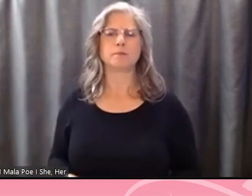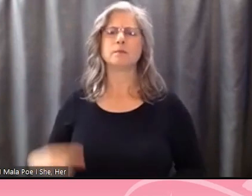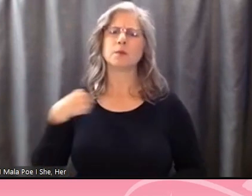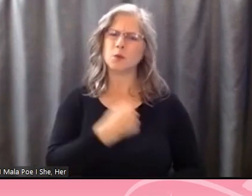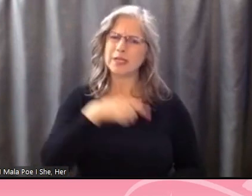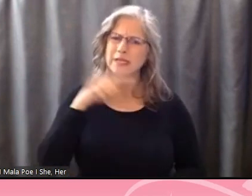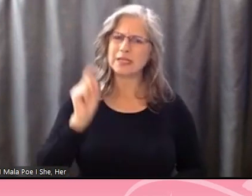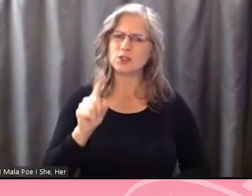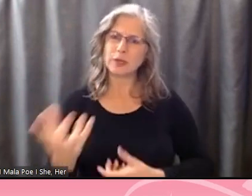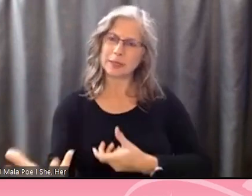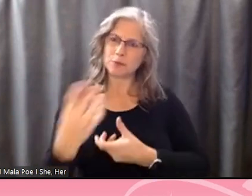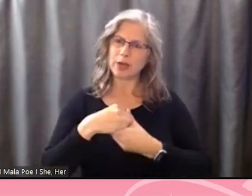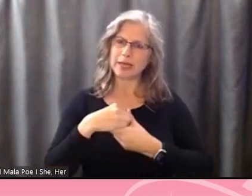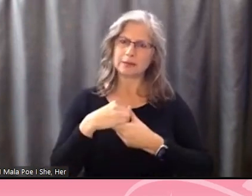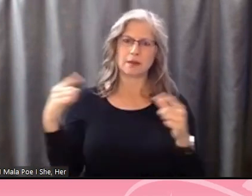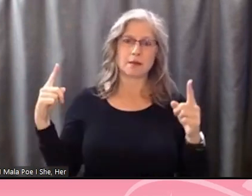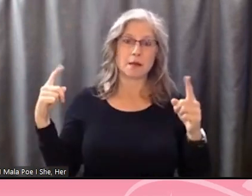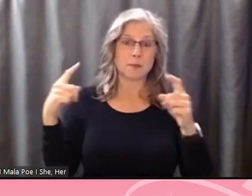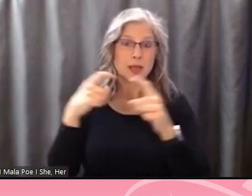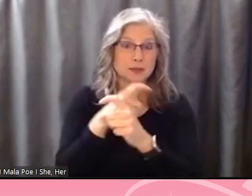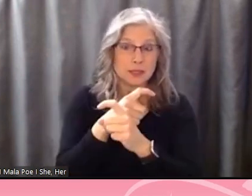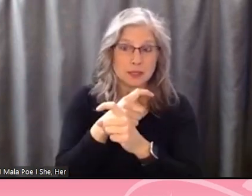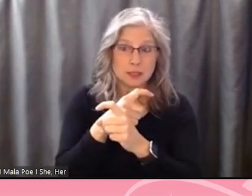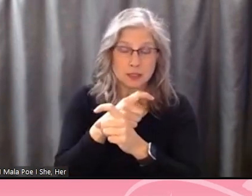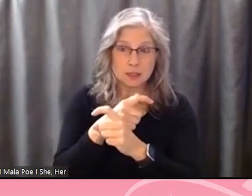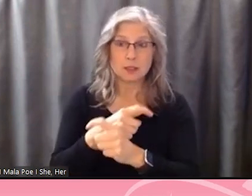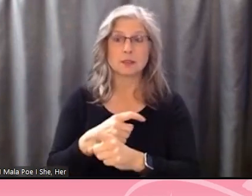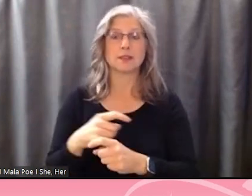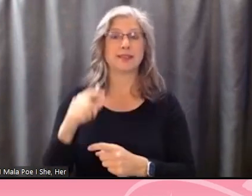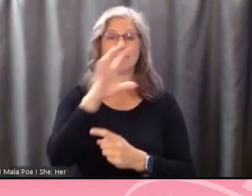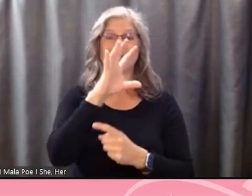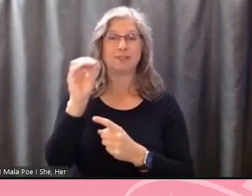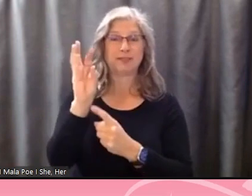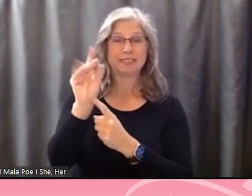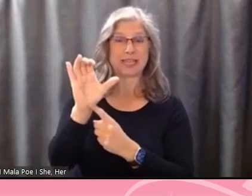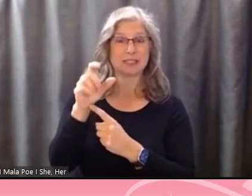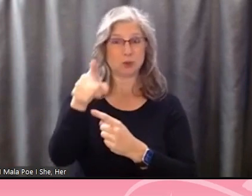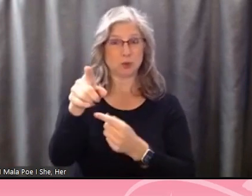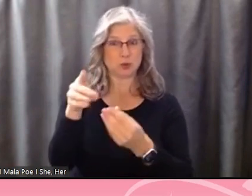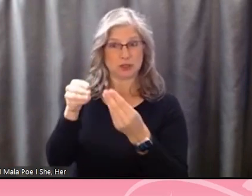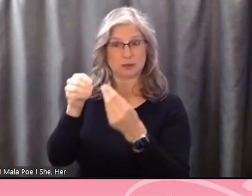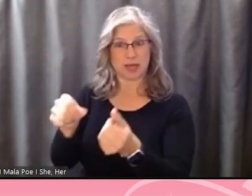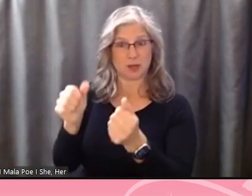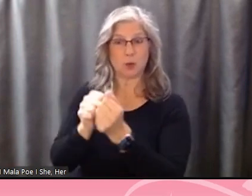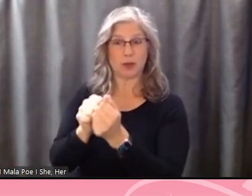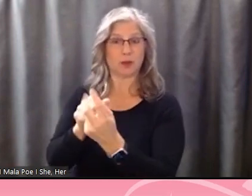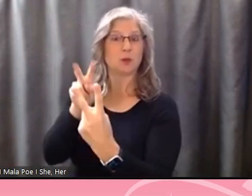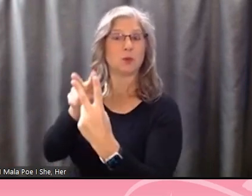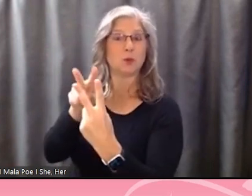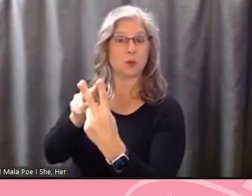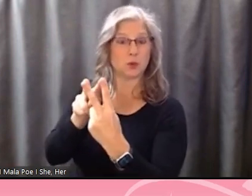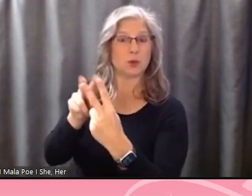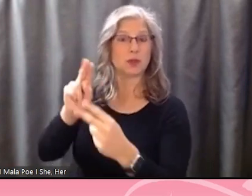to embrace complexity. So the 50 seconds that you spent with those two Native American